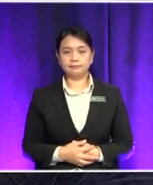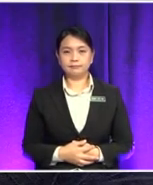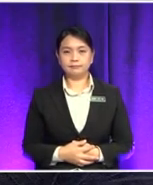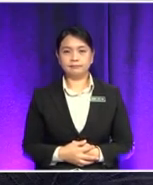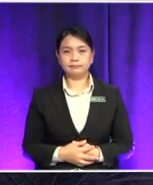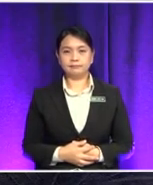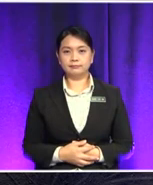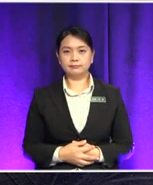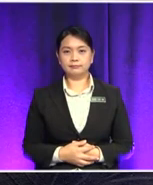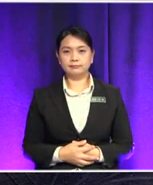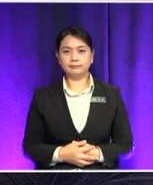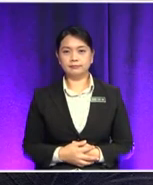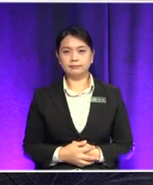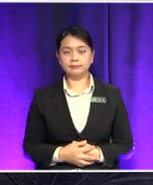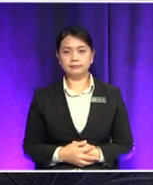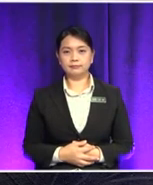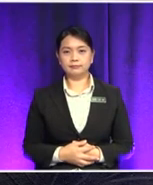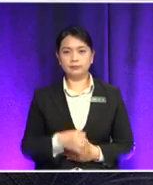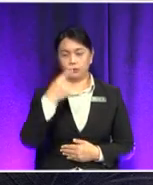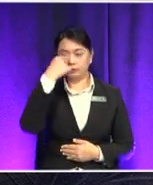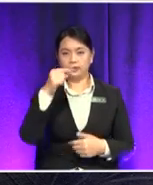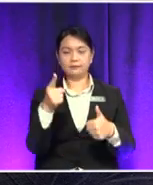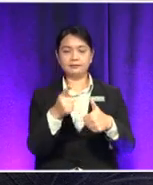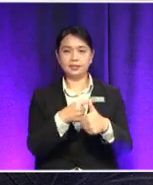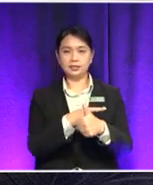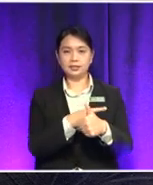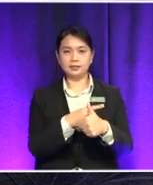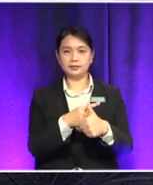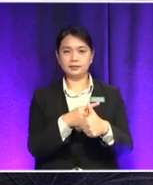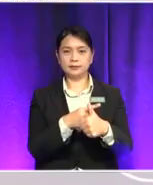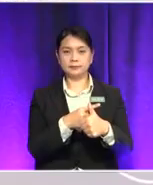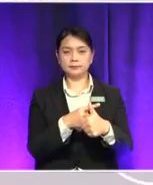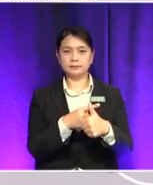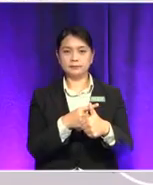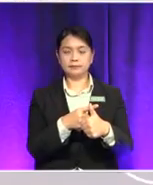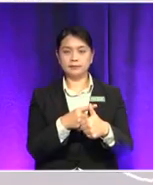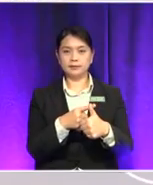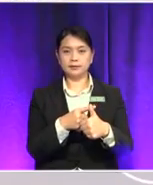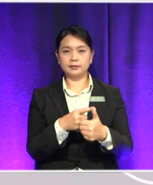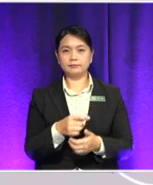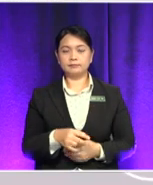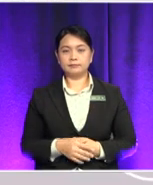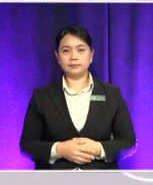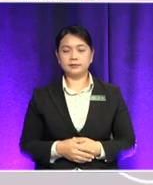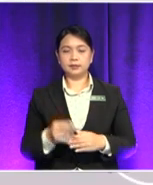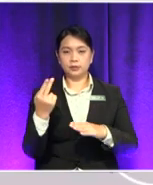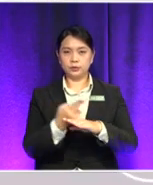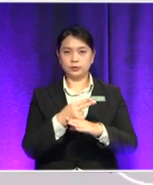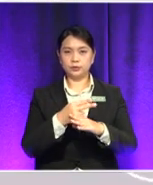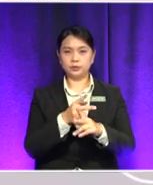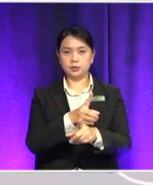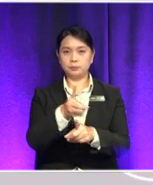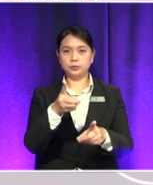for the first one. For the first one, it used an appropriate greeting and signature